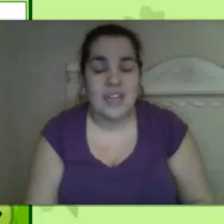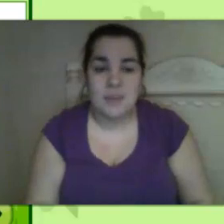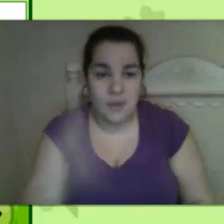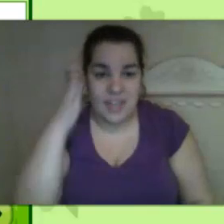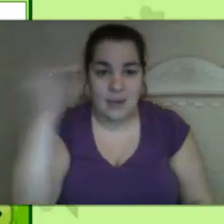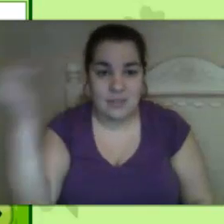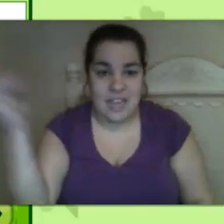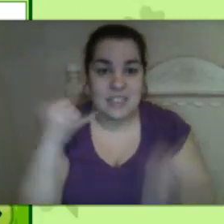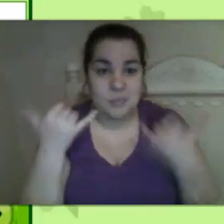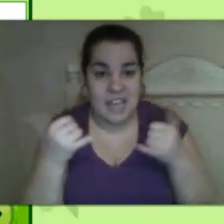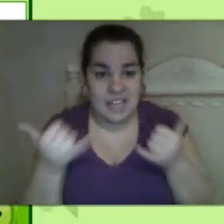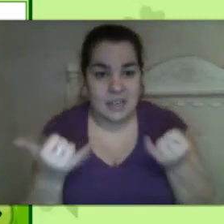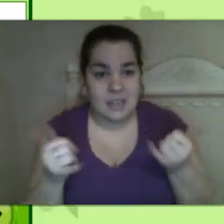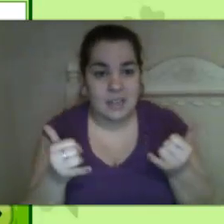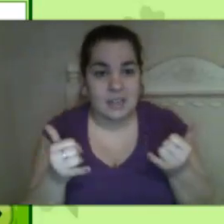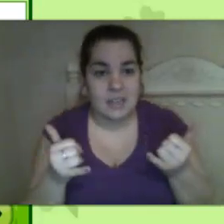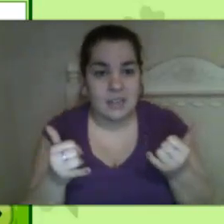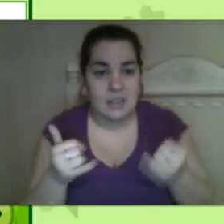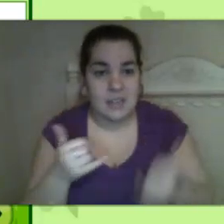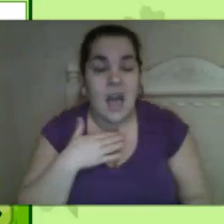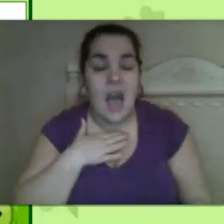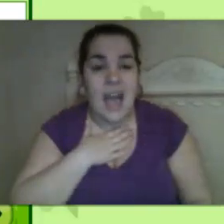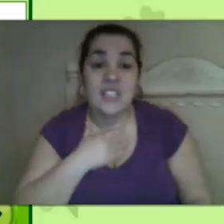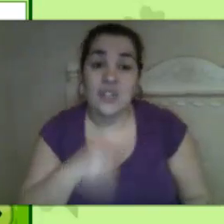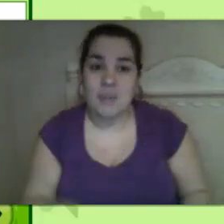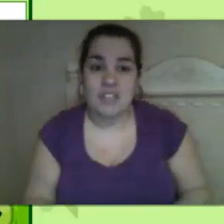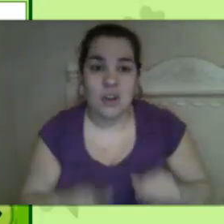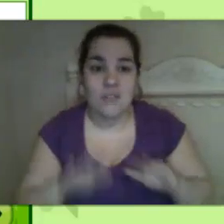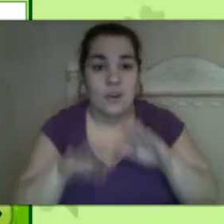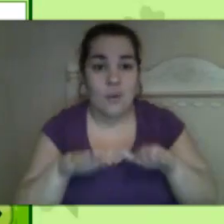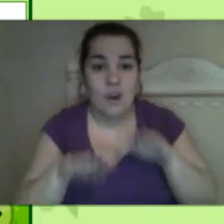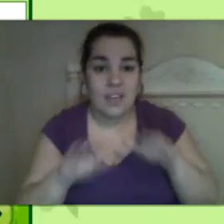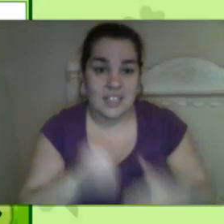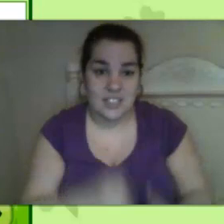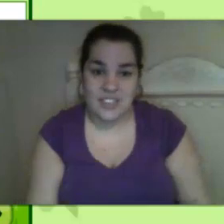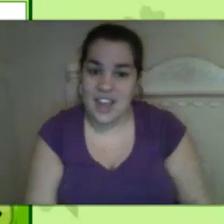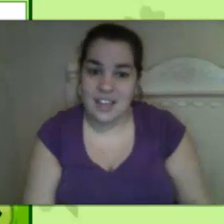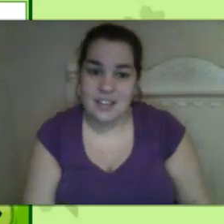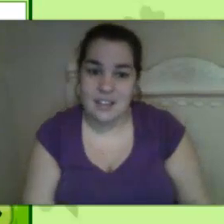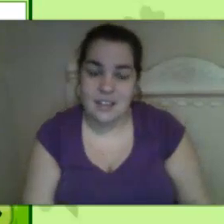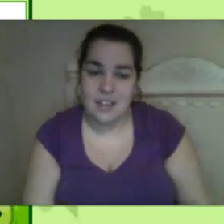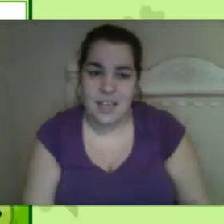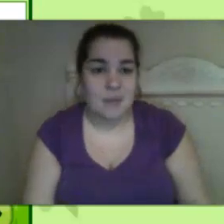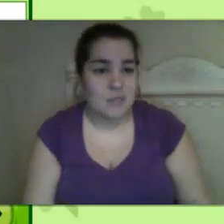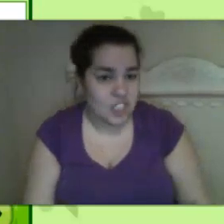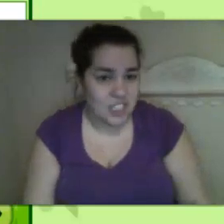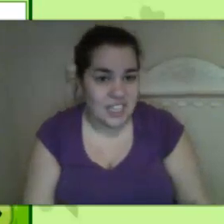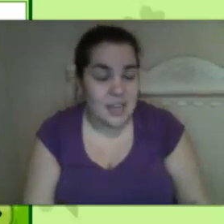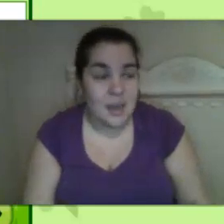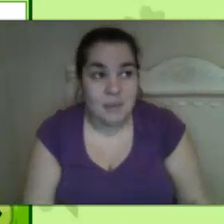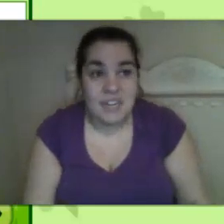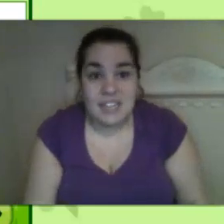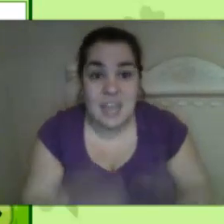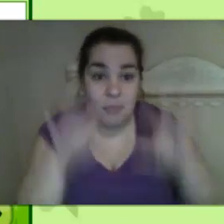you guys been going outside to play? I took my dog for a walk yesterday. It was